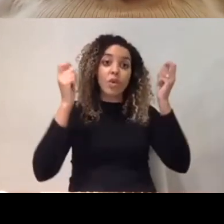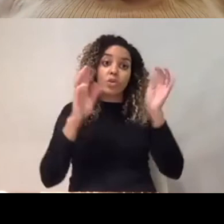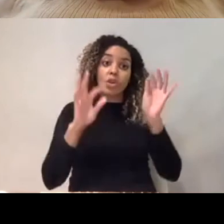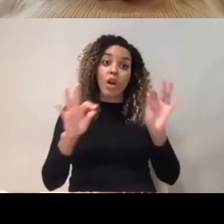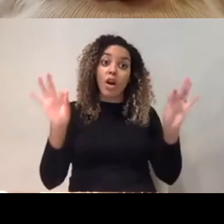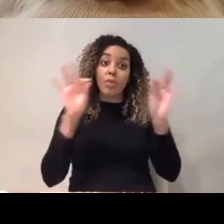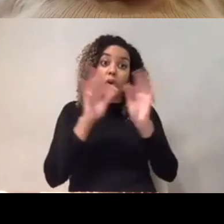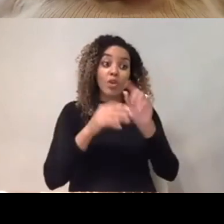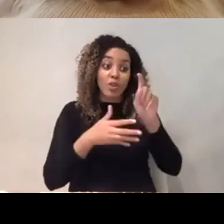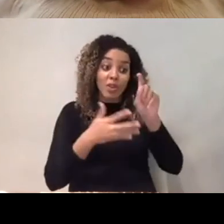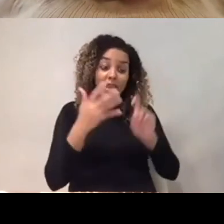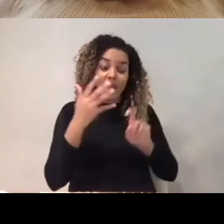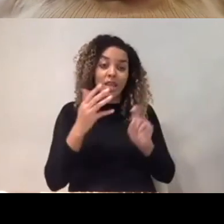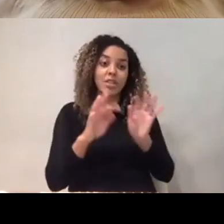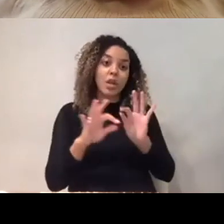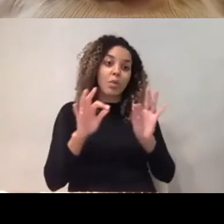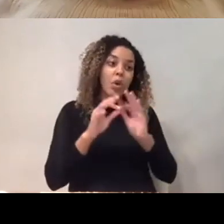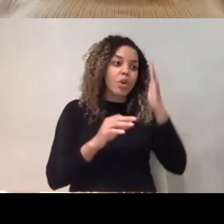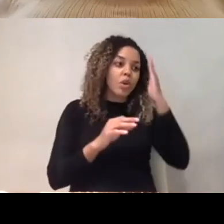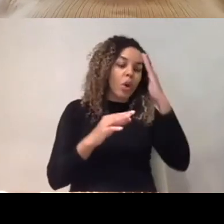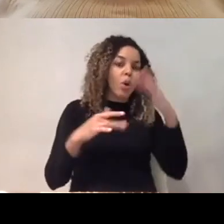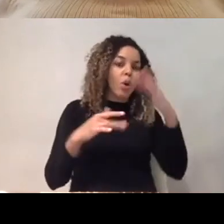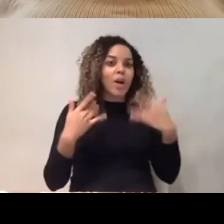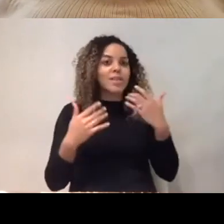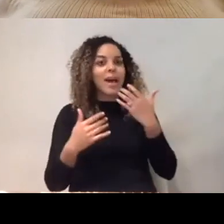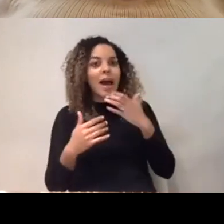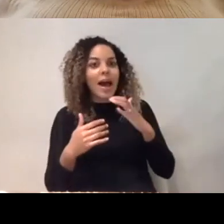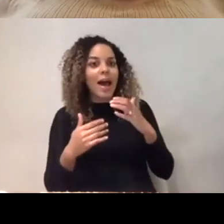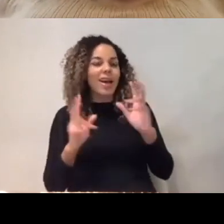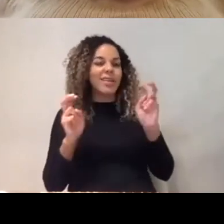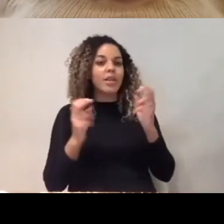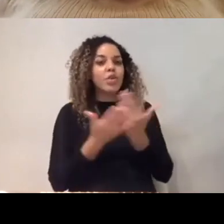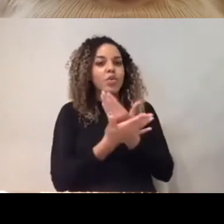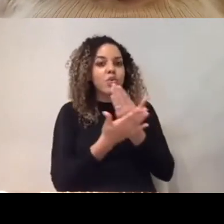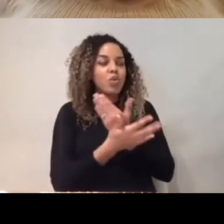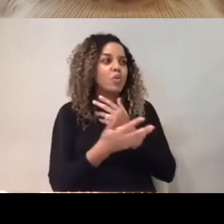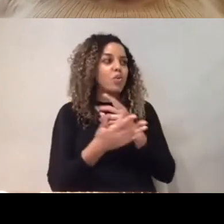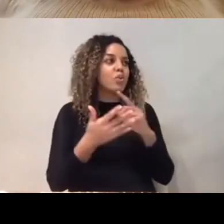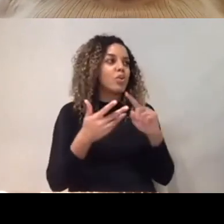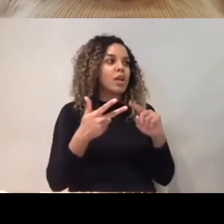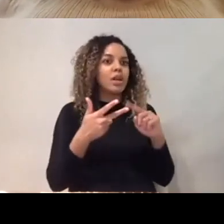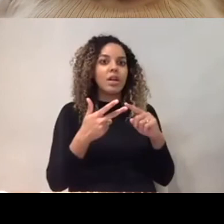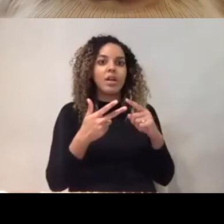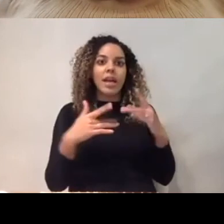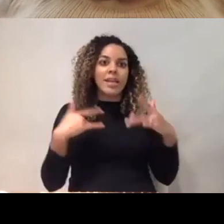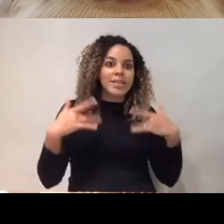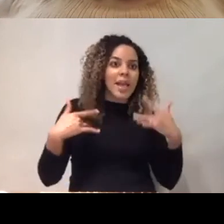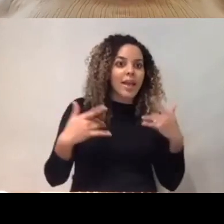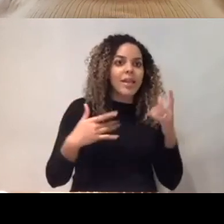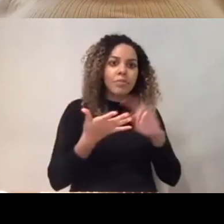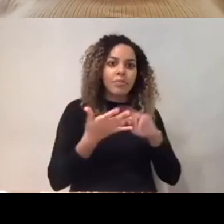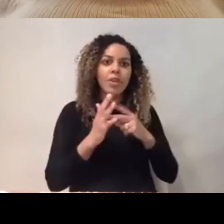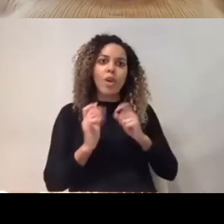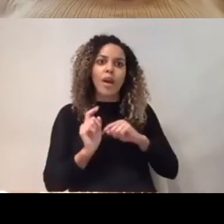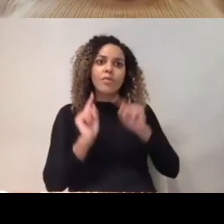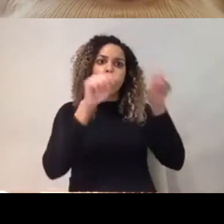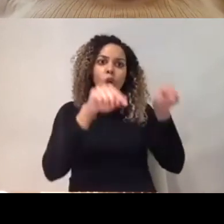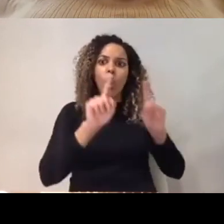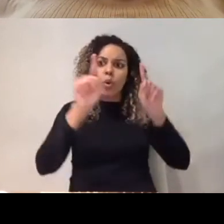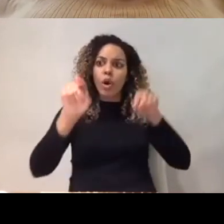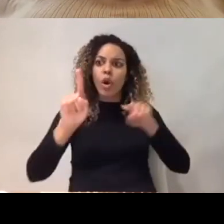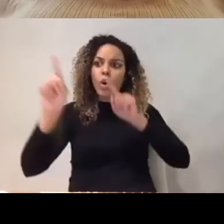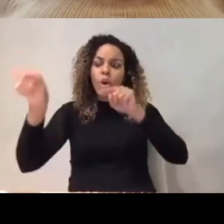what's hot and what's new and what's coming. And so you have to go to these events that are in places that you might not have been